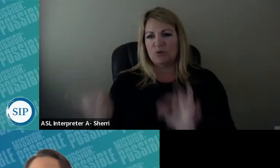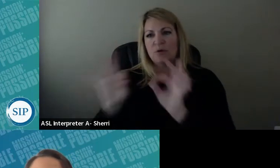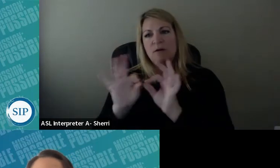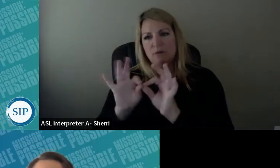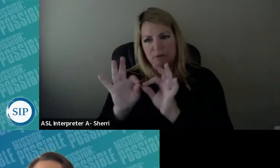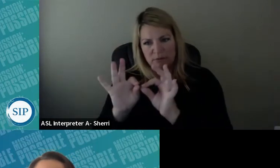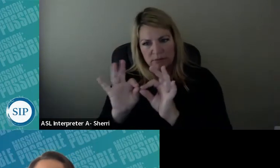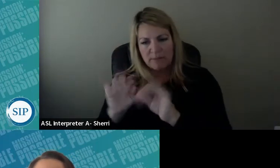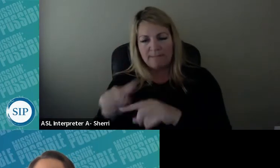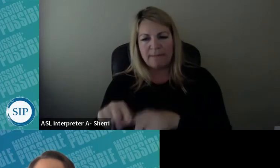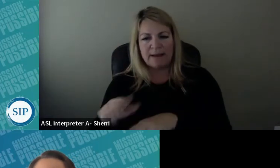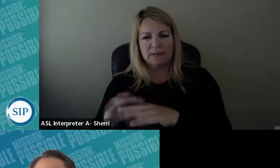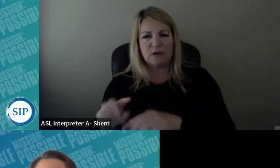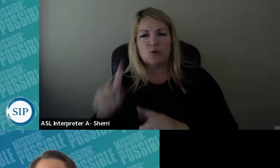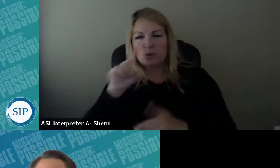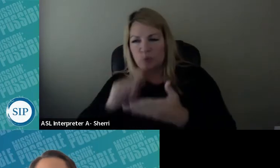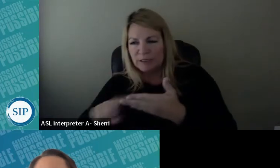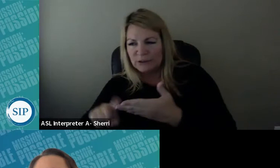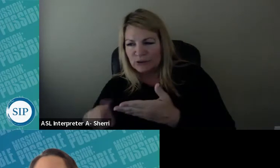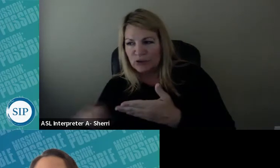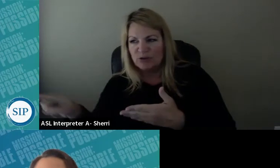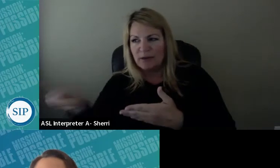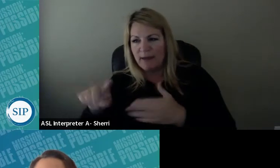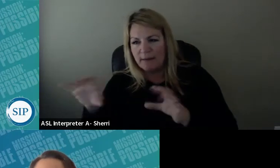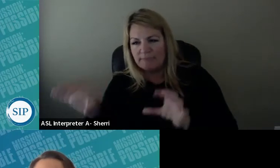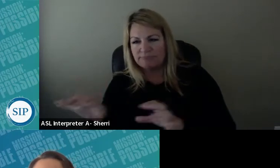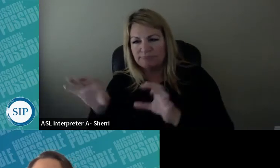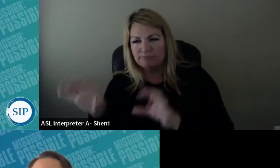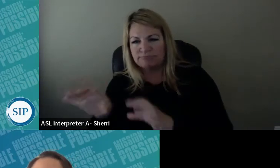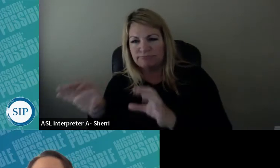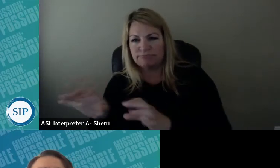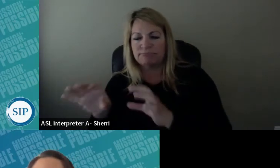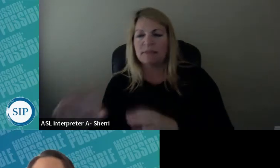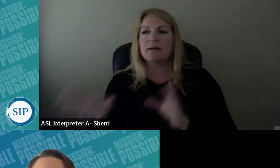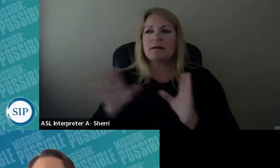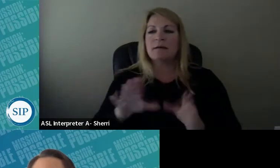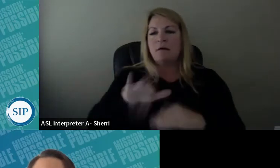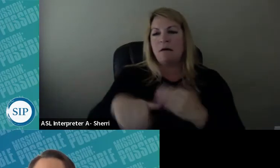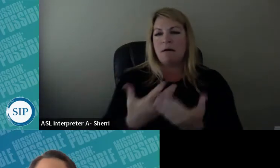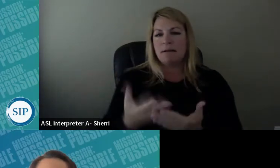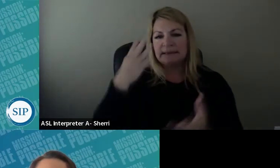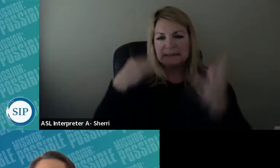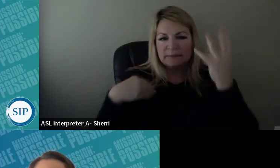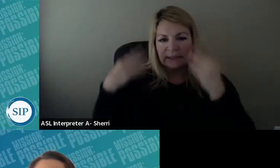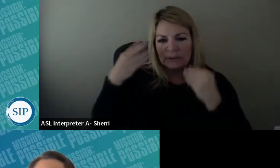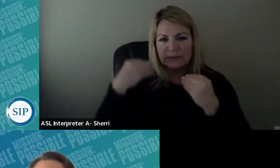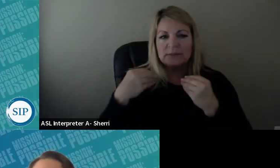based on the different research that they did, as well as all the experiences that